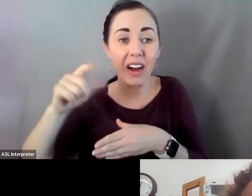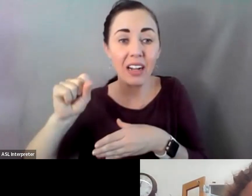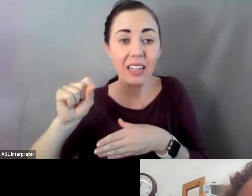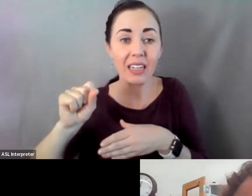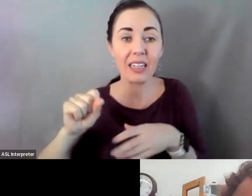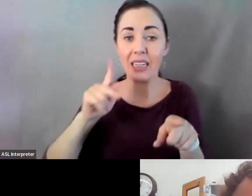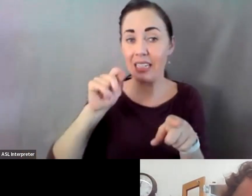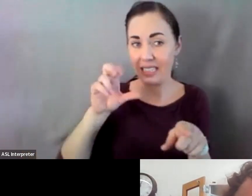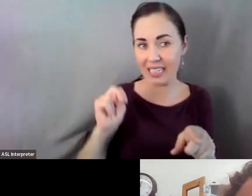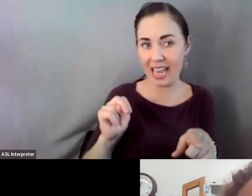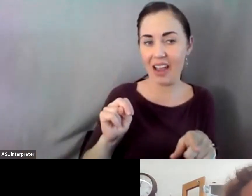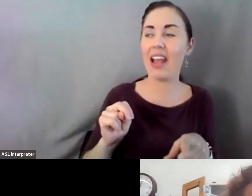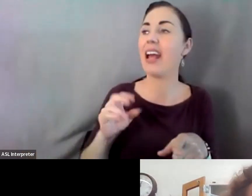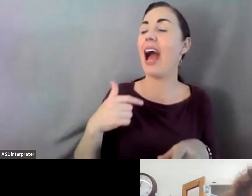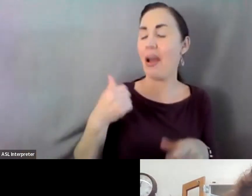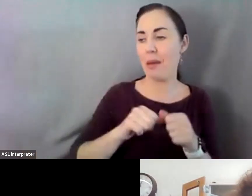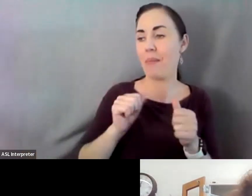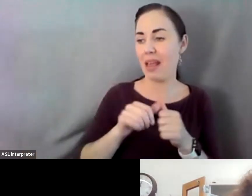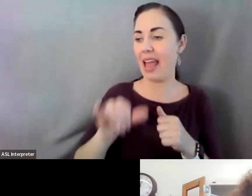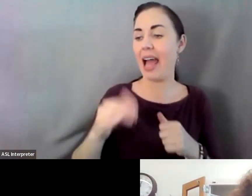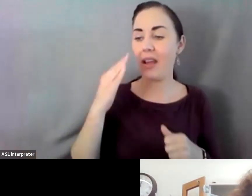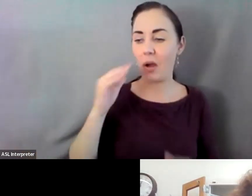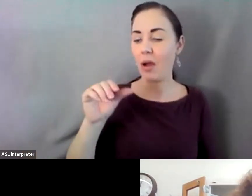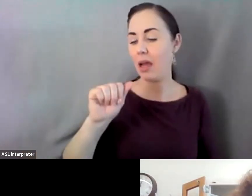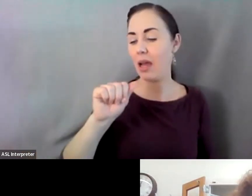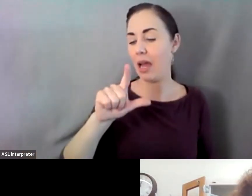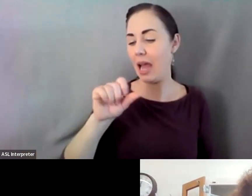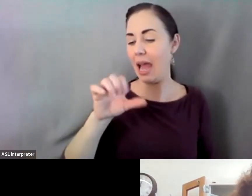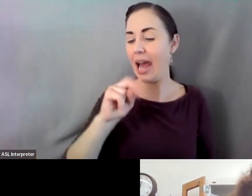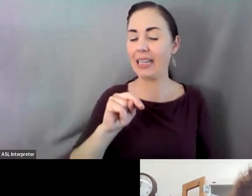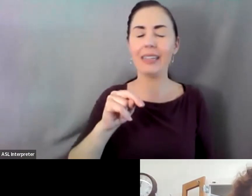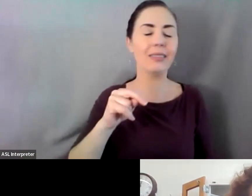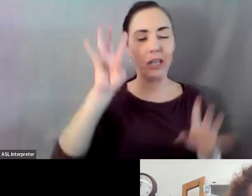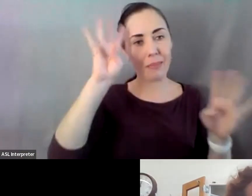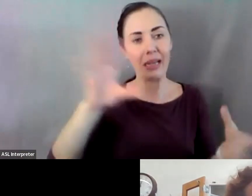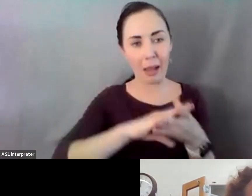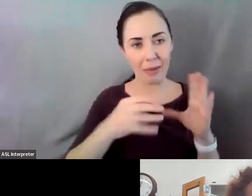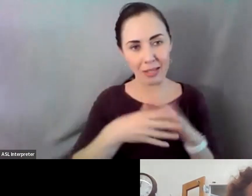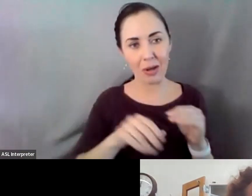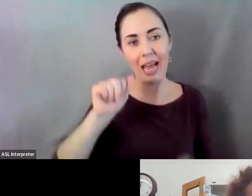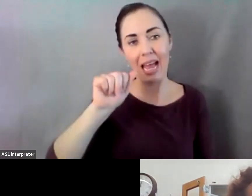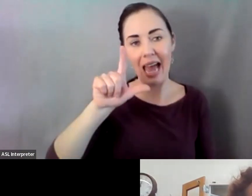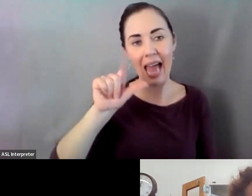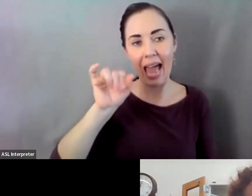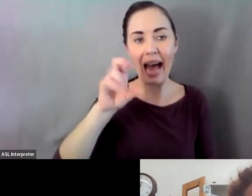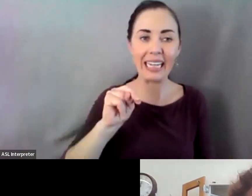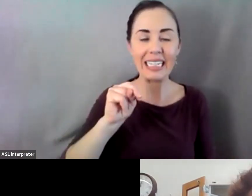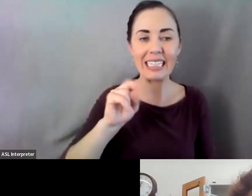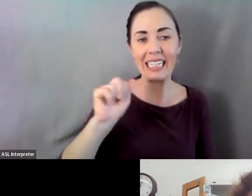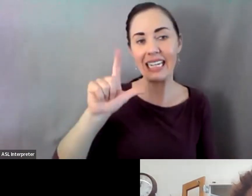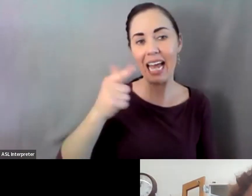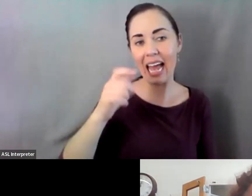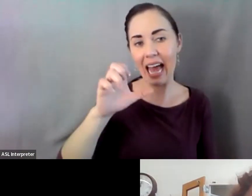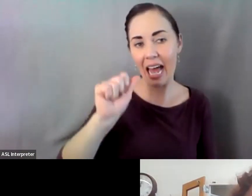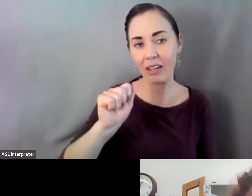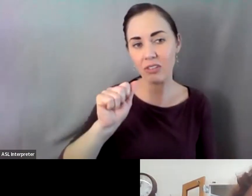Allison Algae took, Allison Algae and Freddie Fungus took a lichen to each other. So little phrases